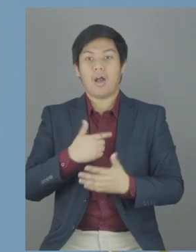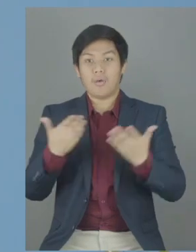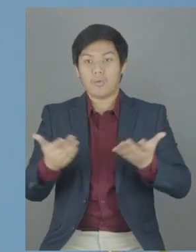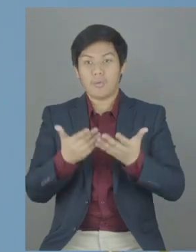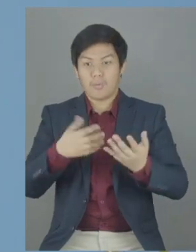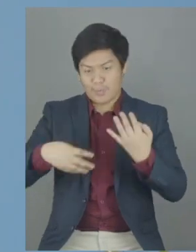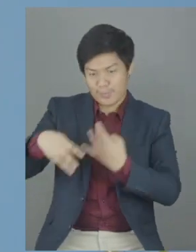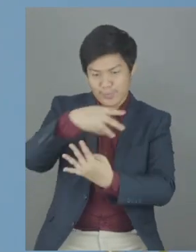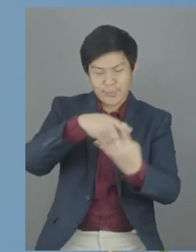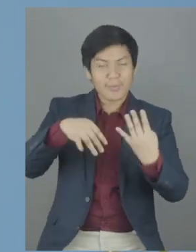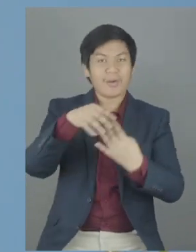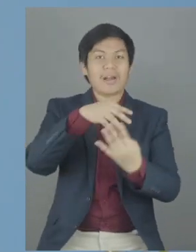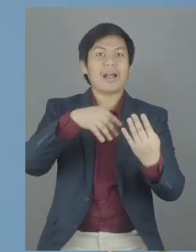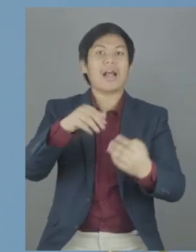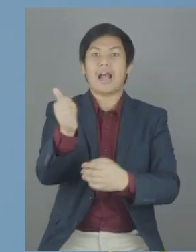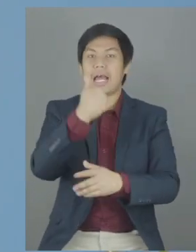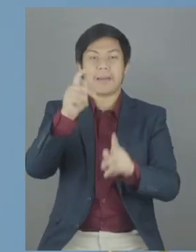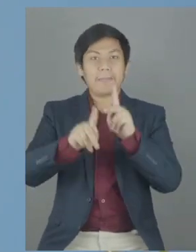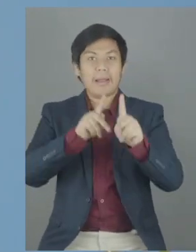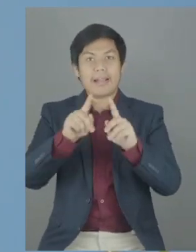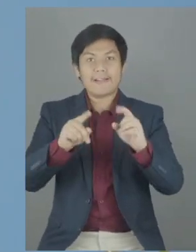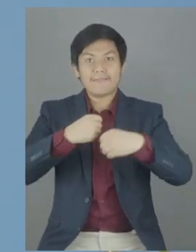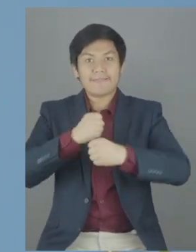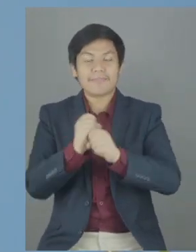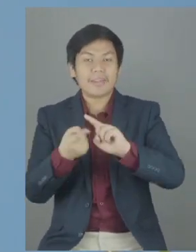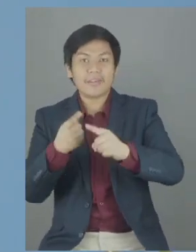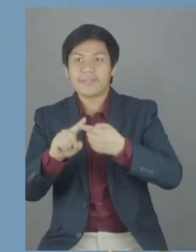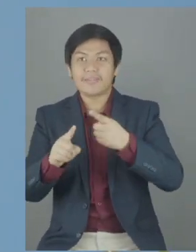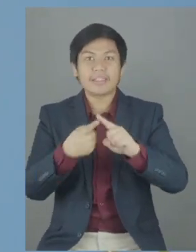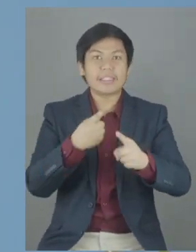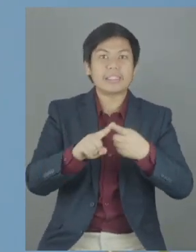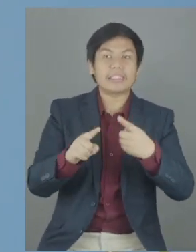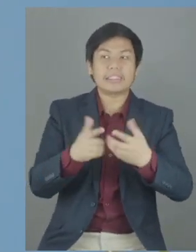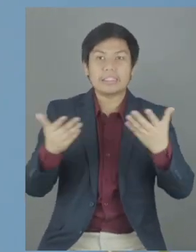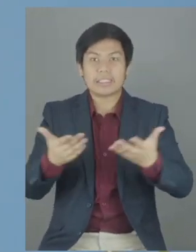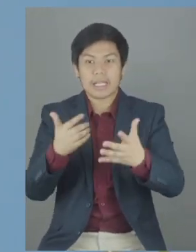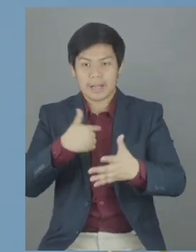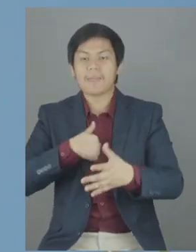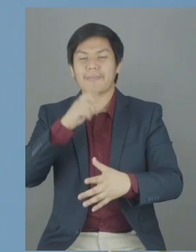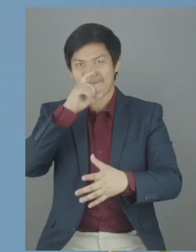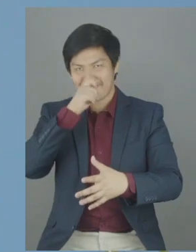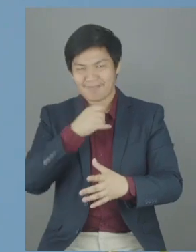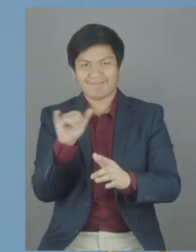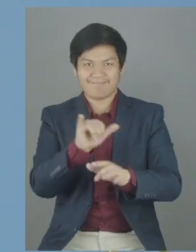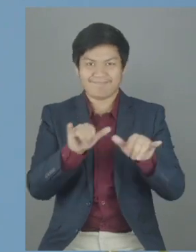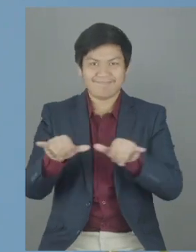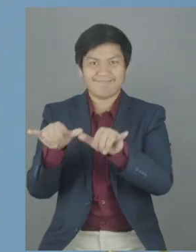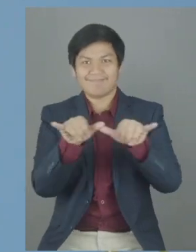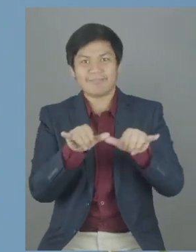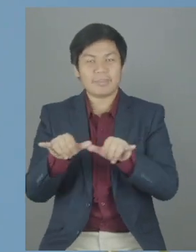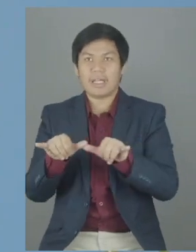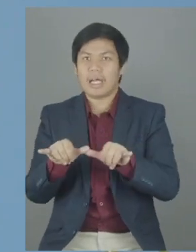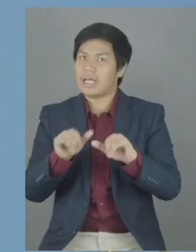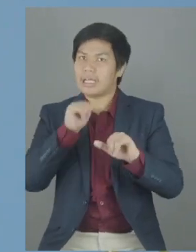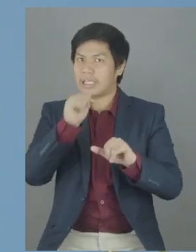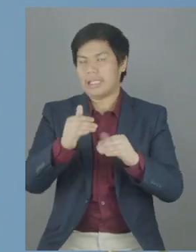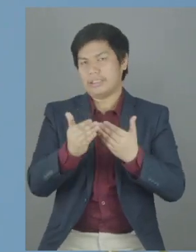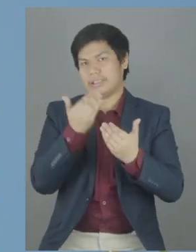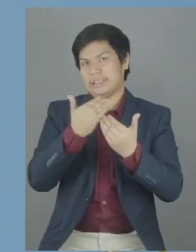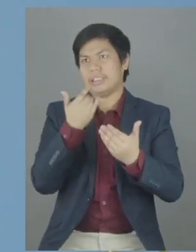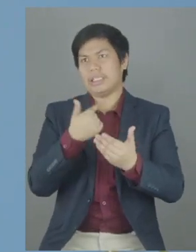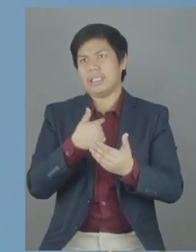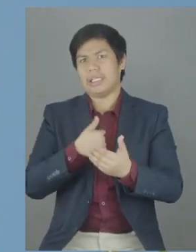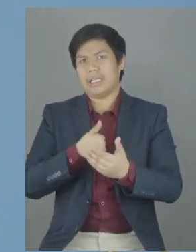socialize with other people and made friends, especially within my age range. It was not easy at first, since I